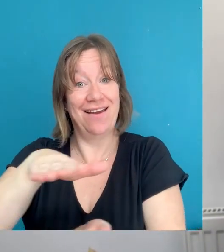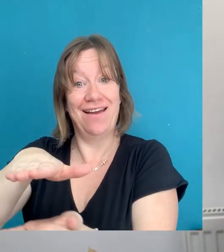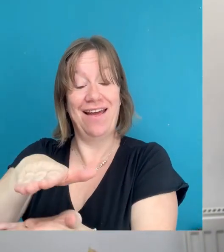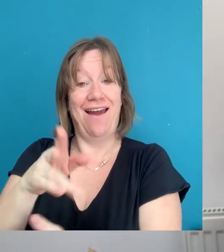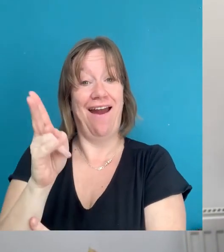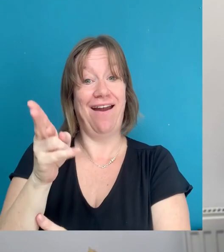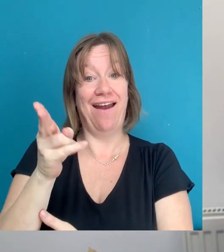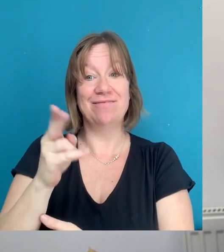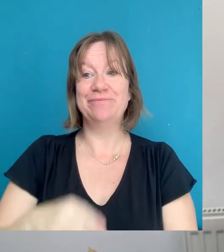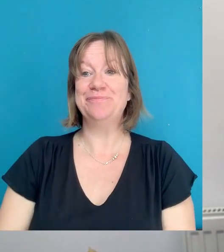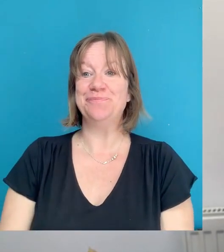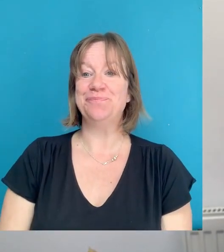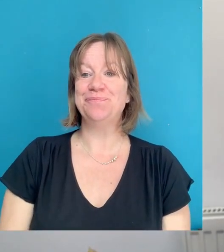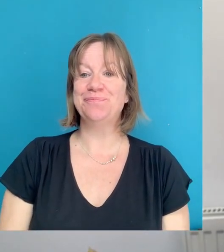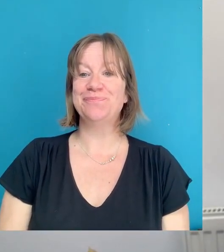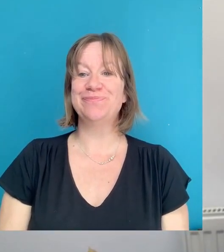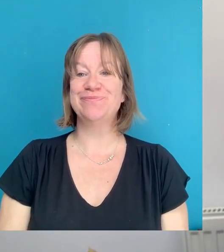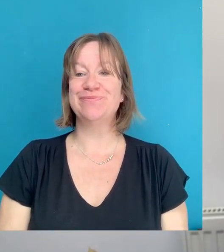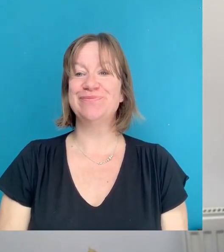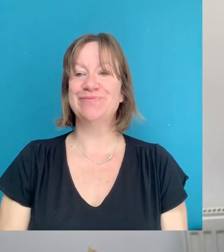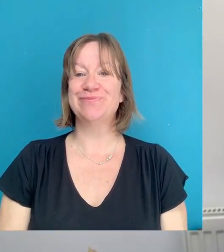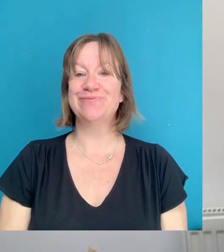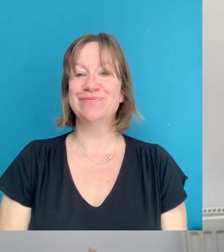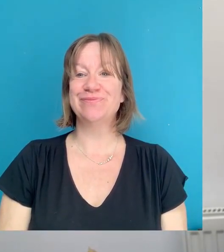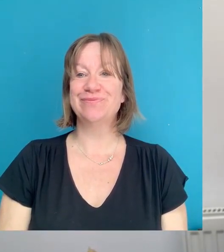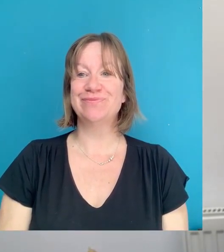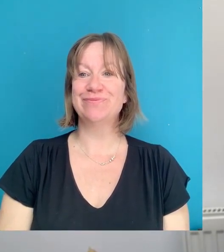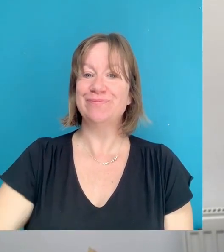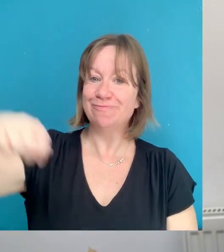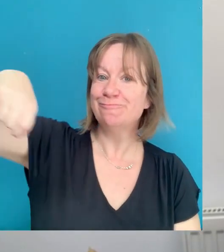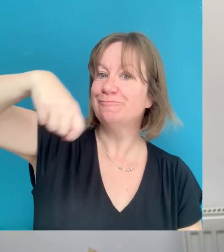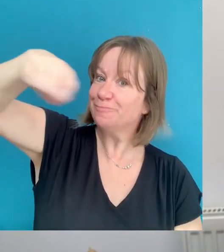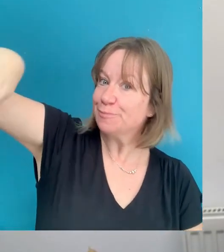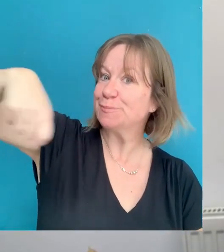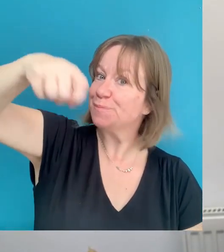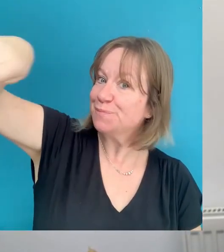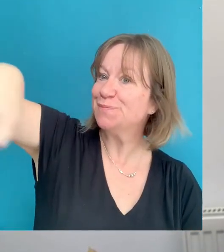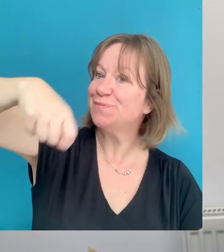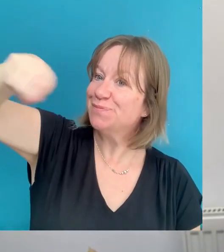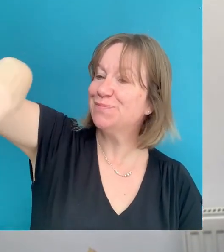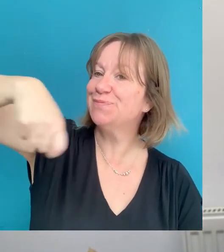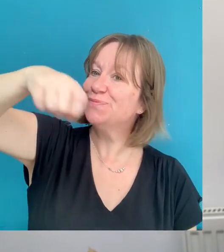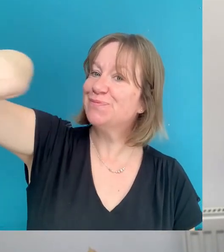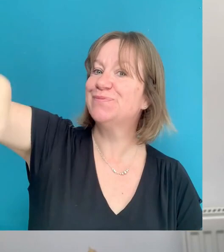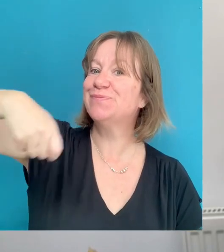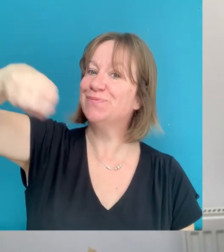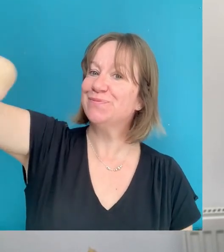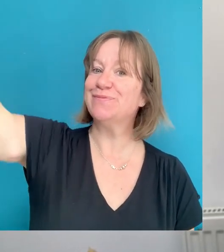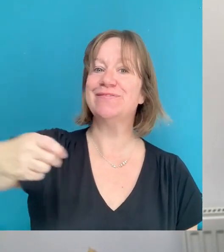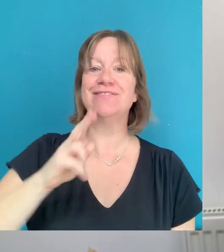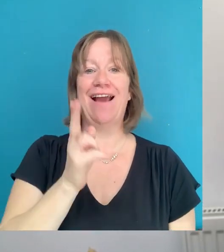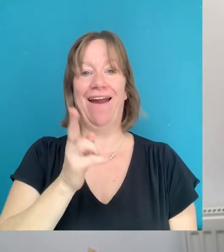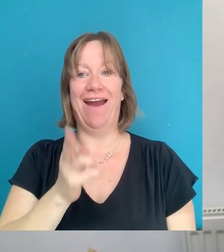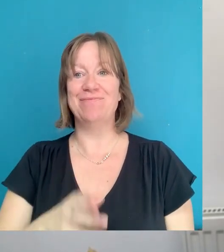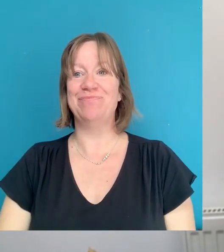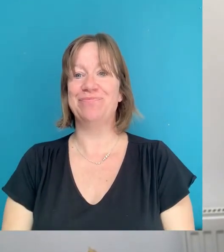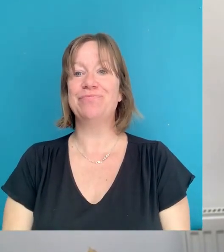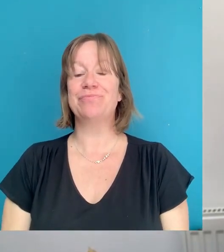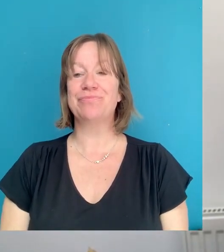Got a towel on top, and all of that goes into the press. So,